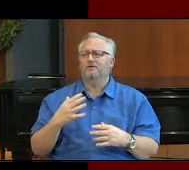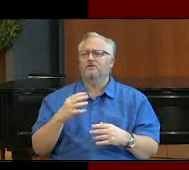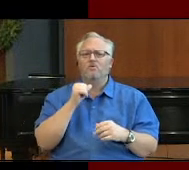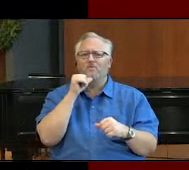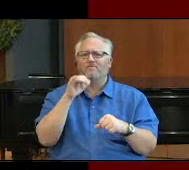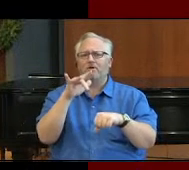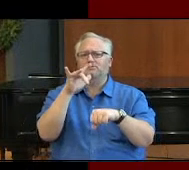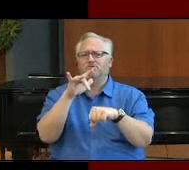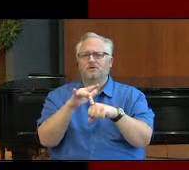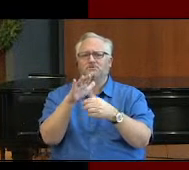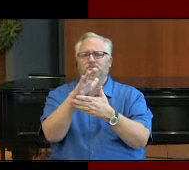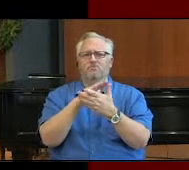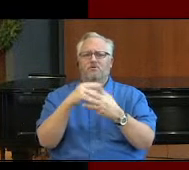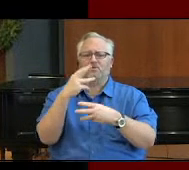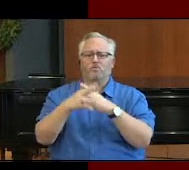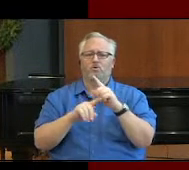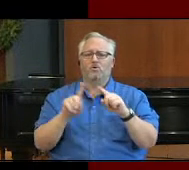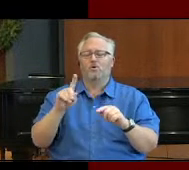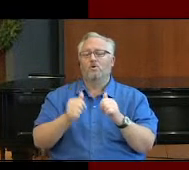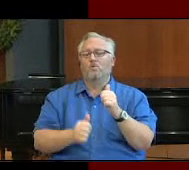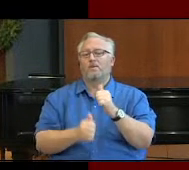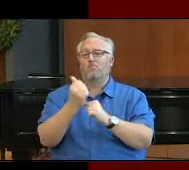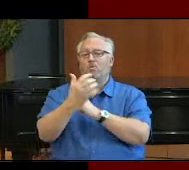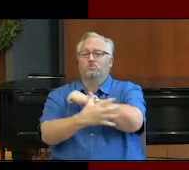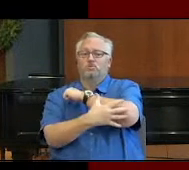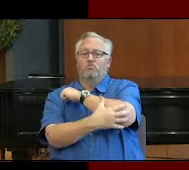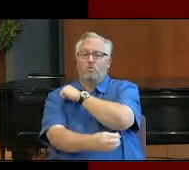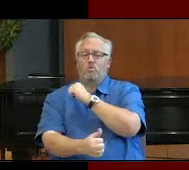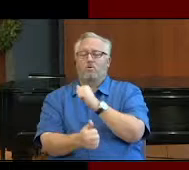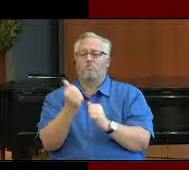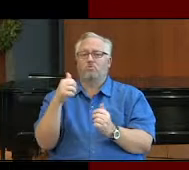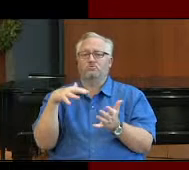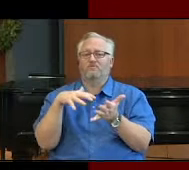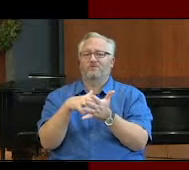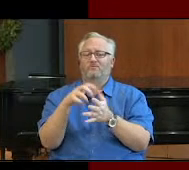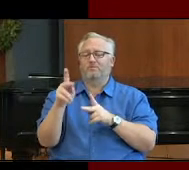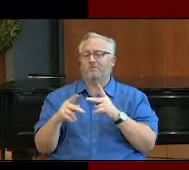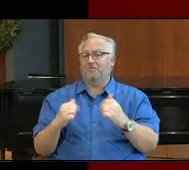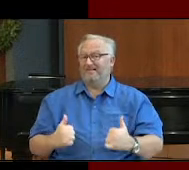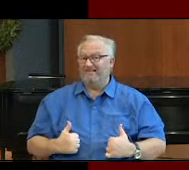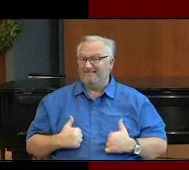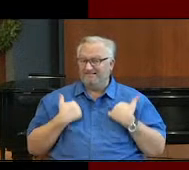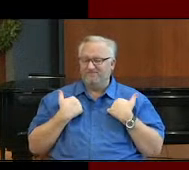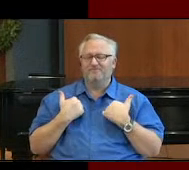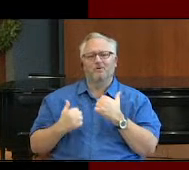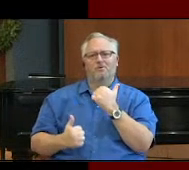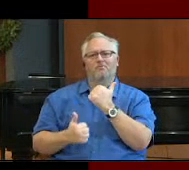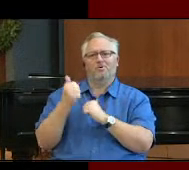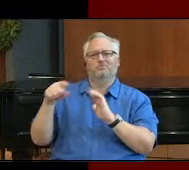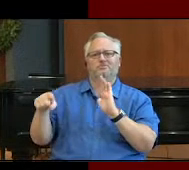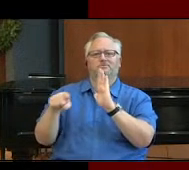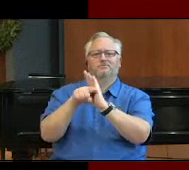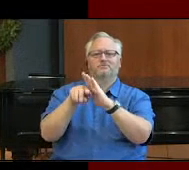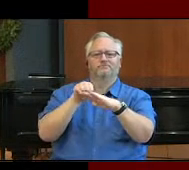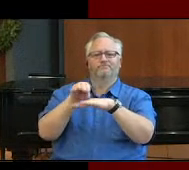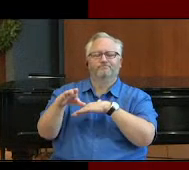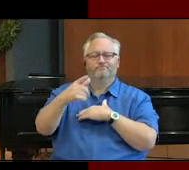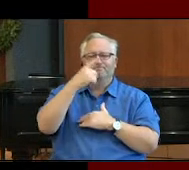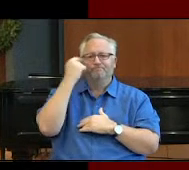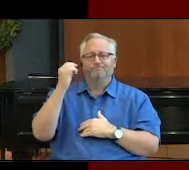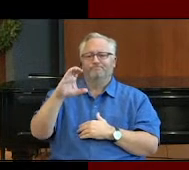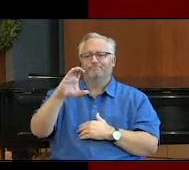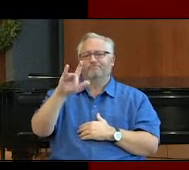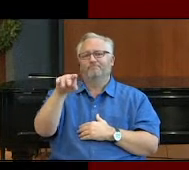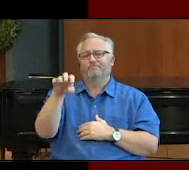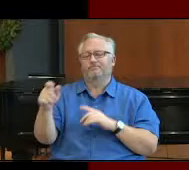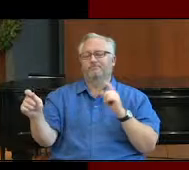touched the part of the globe where the poorest and most vulnerable people live and are affected by climate change. These climate